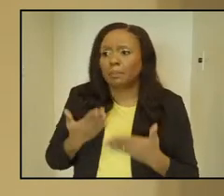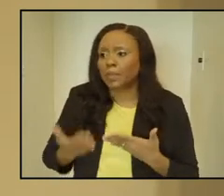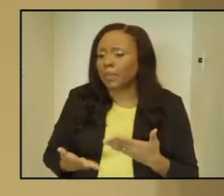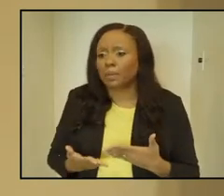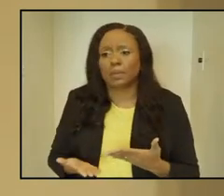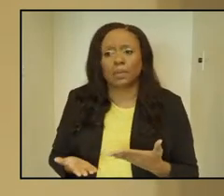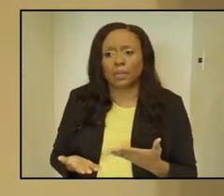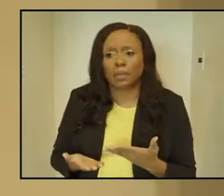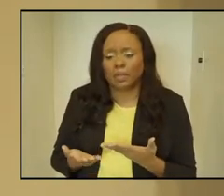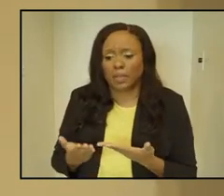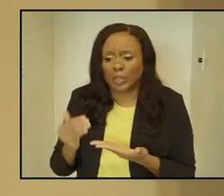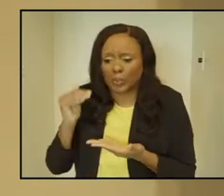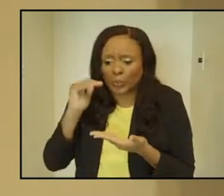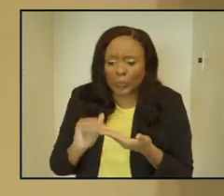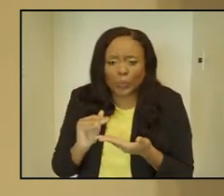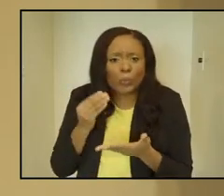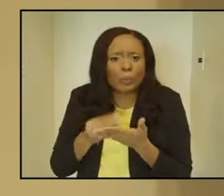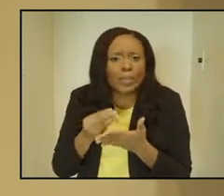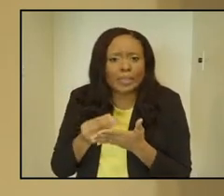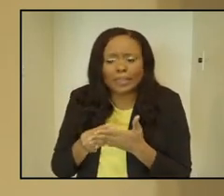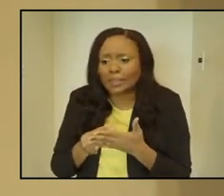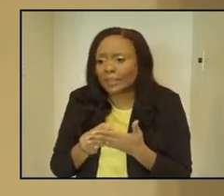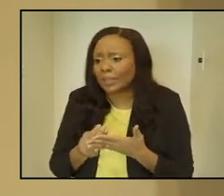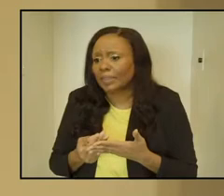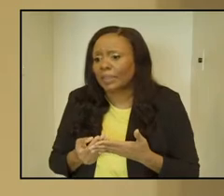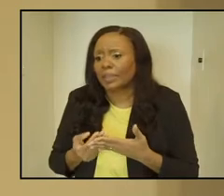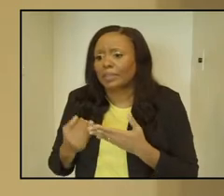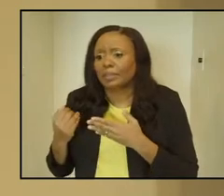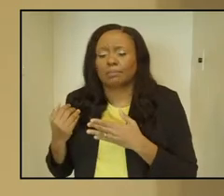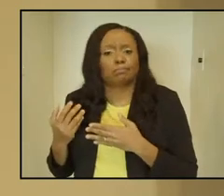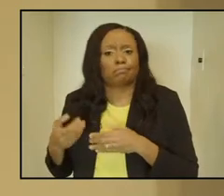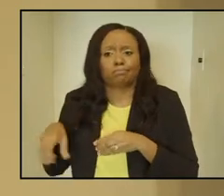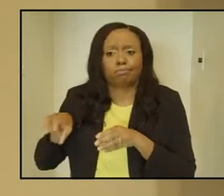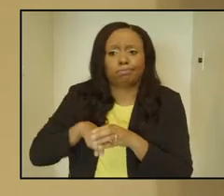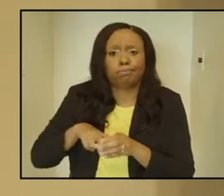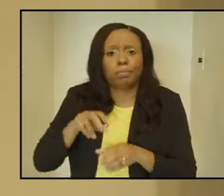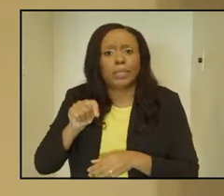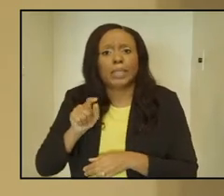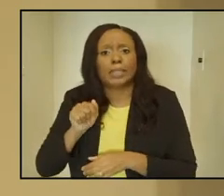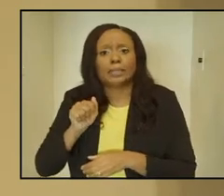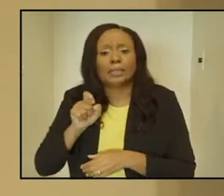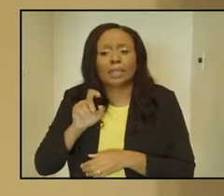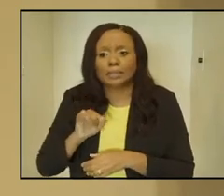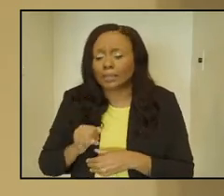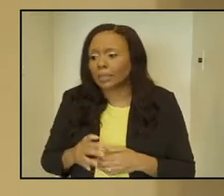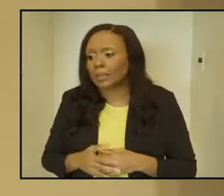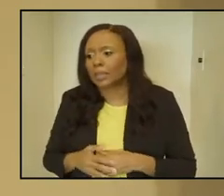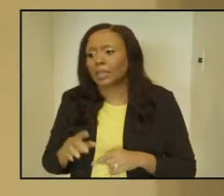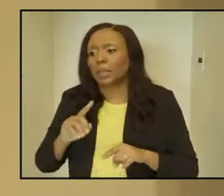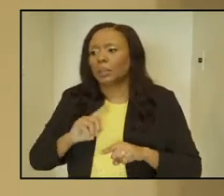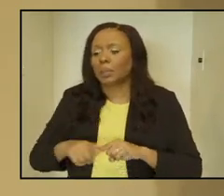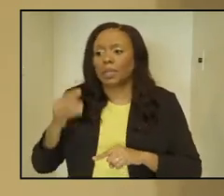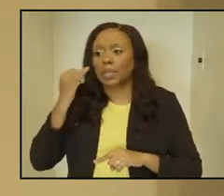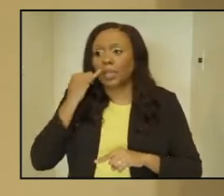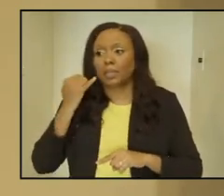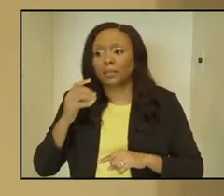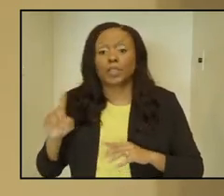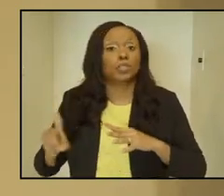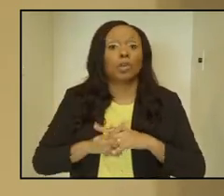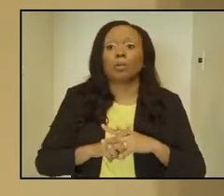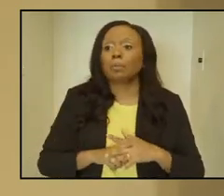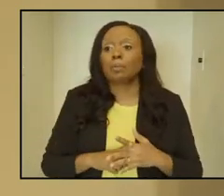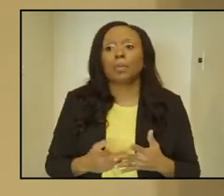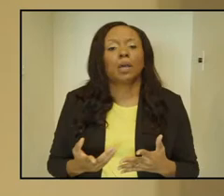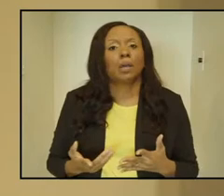buses or taxi to get down to be before you. And therefore, if it is, and I'll share one thing with you. When I